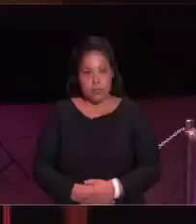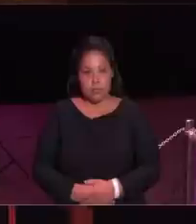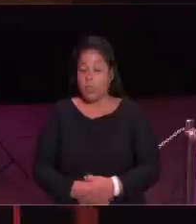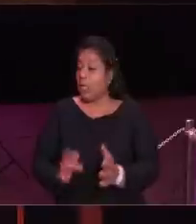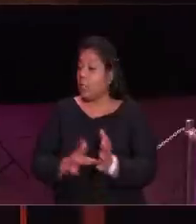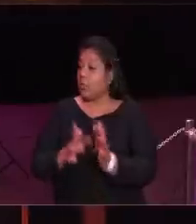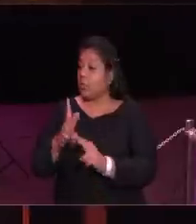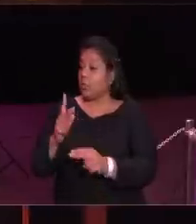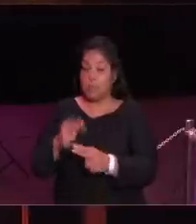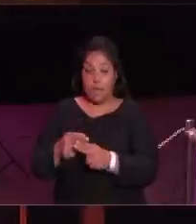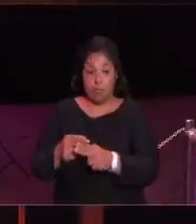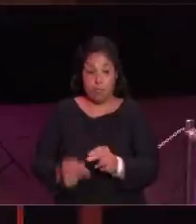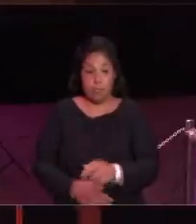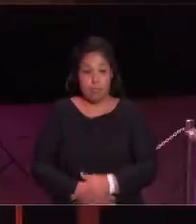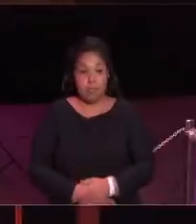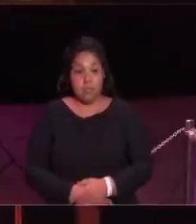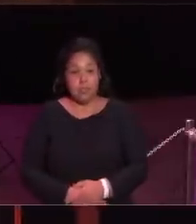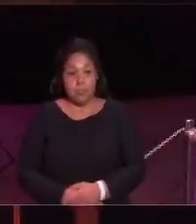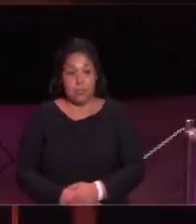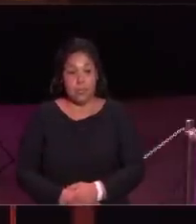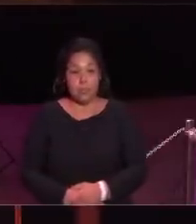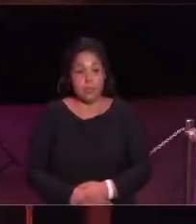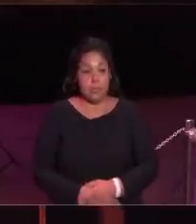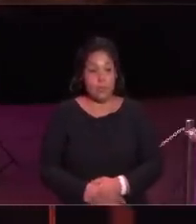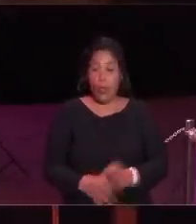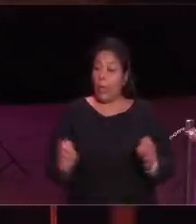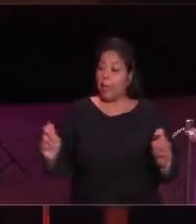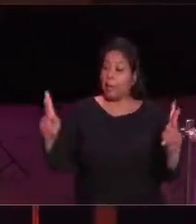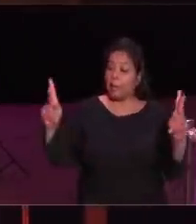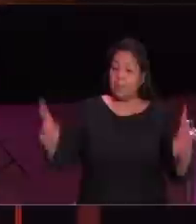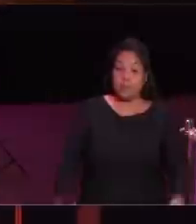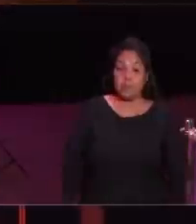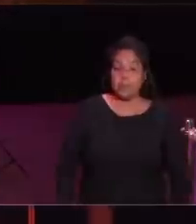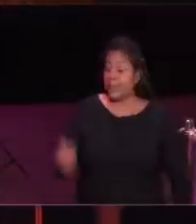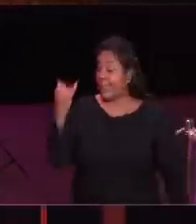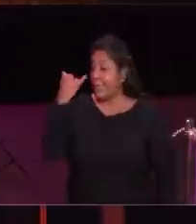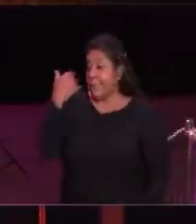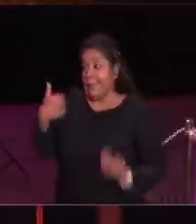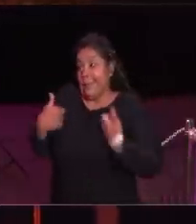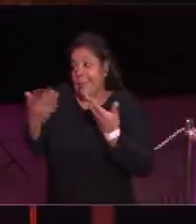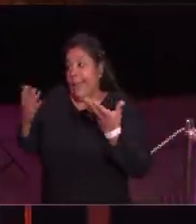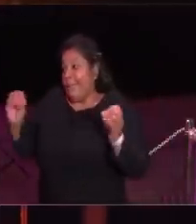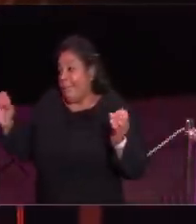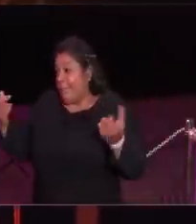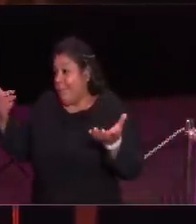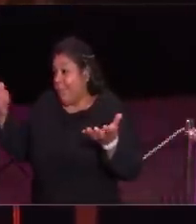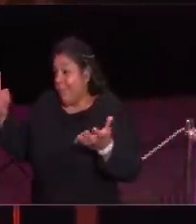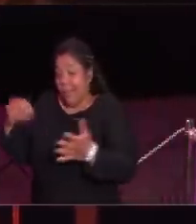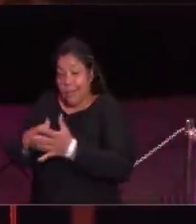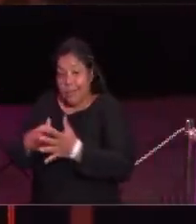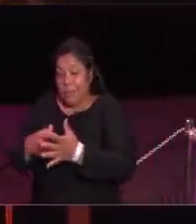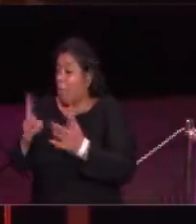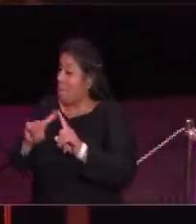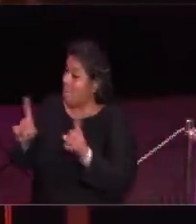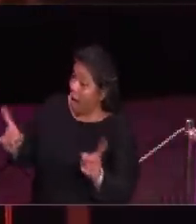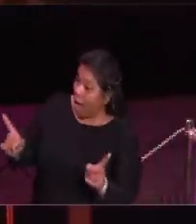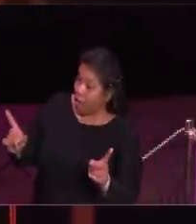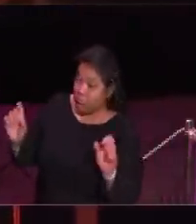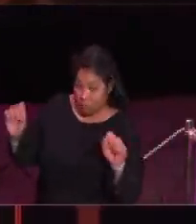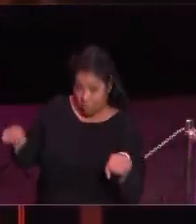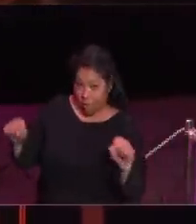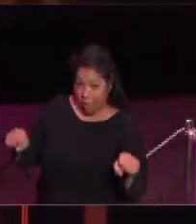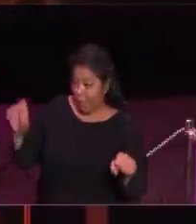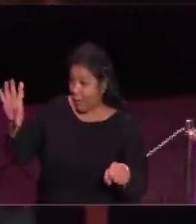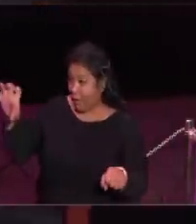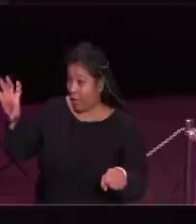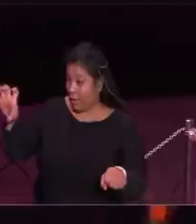In Jesus' name. All right. You don't have $1,000, but you could give 500. Here